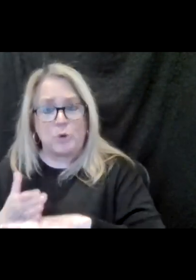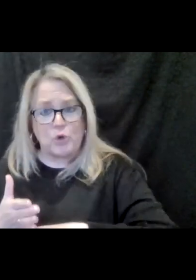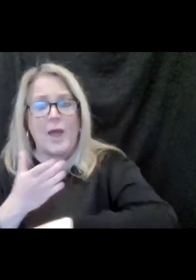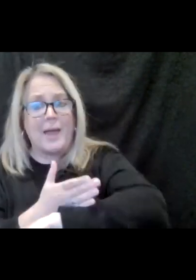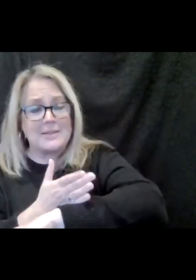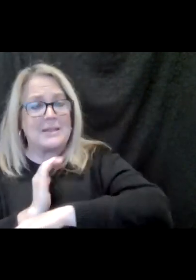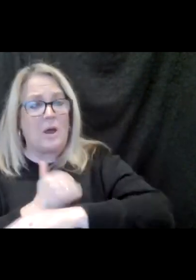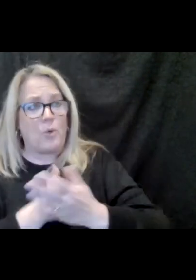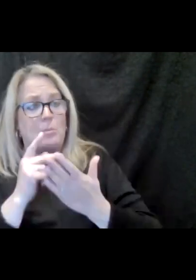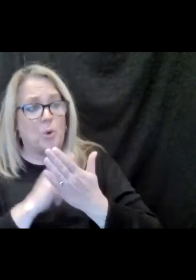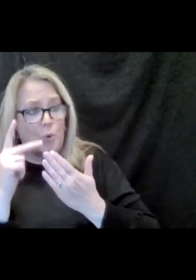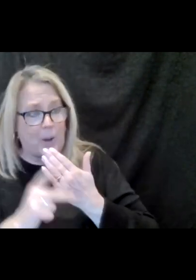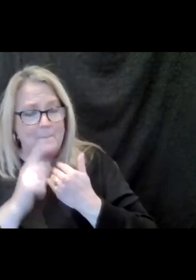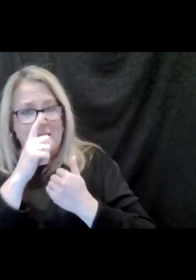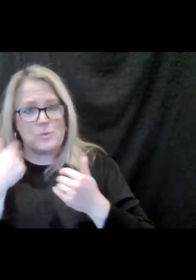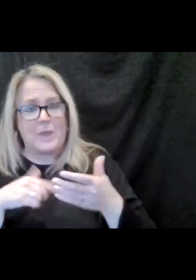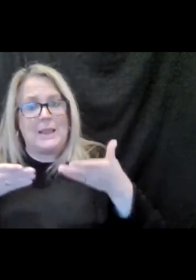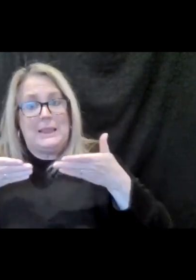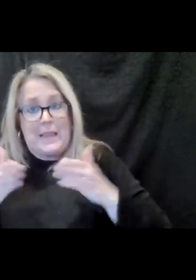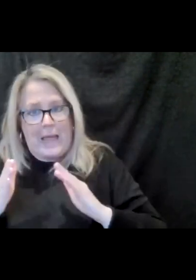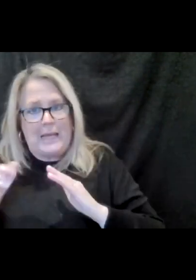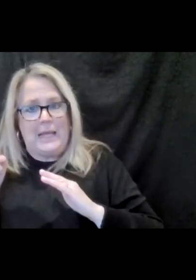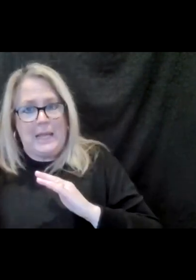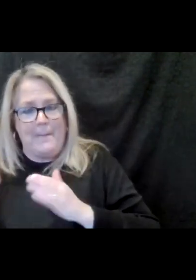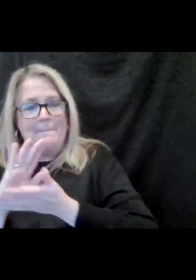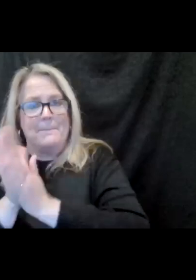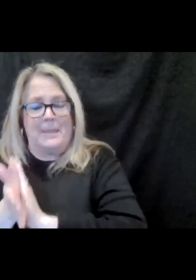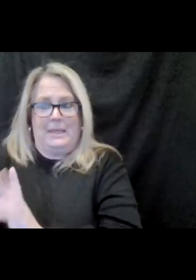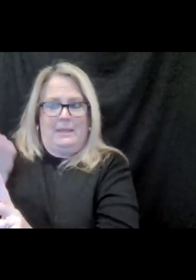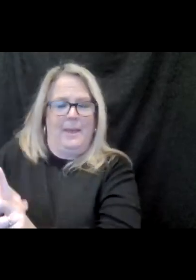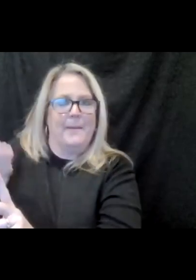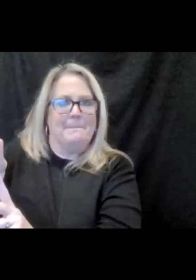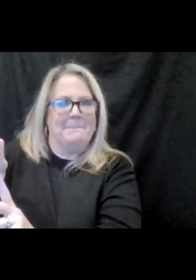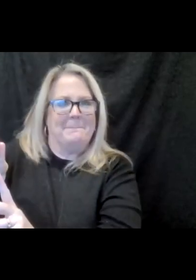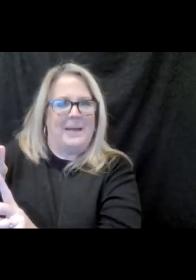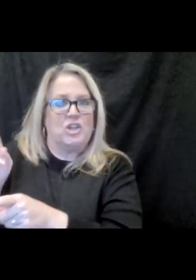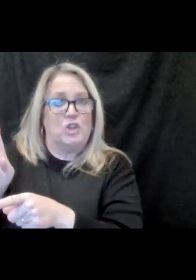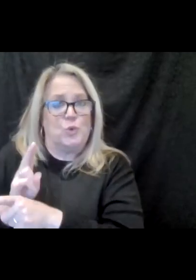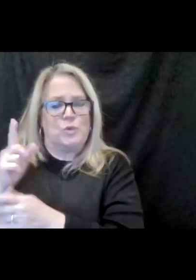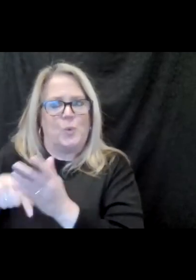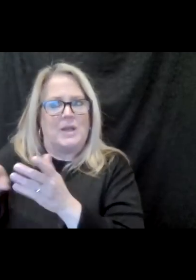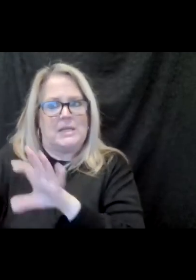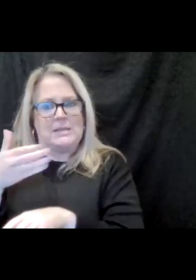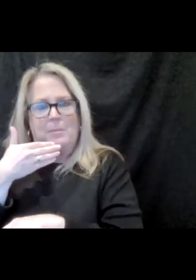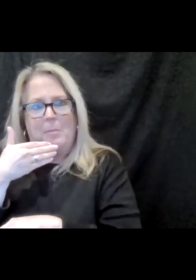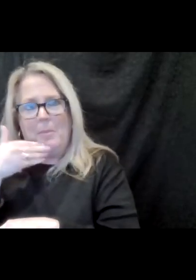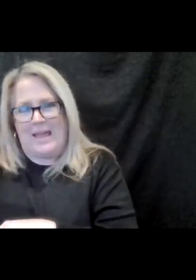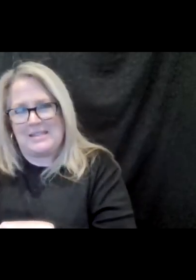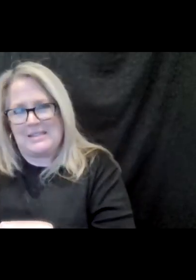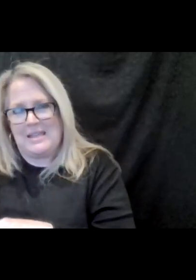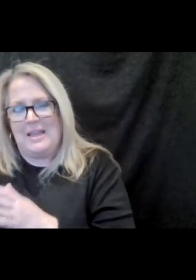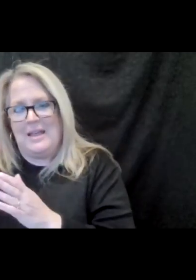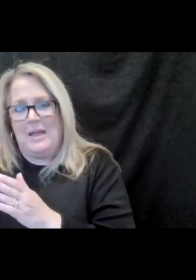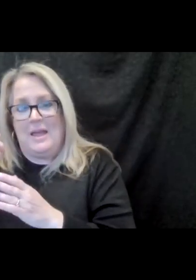in our program because we let him be him and use what he does best. If that